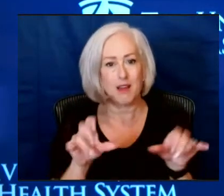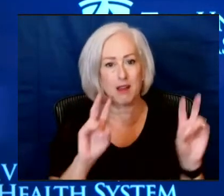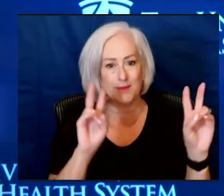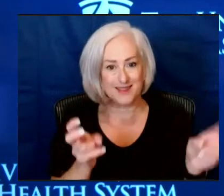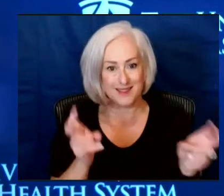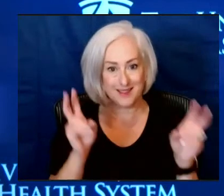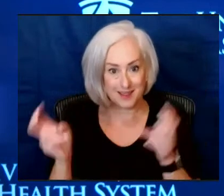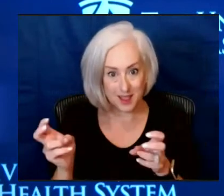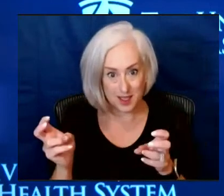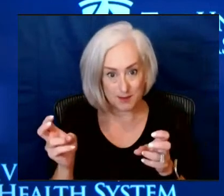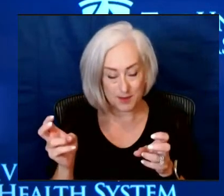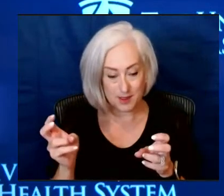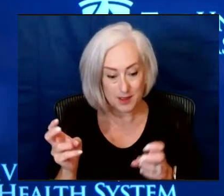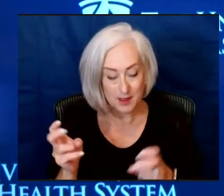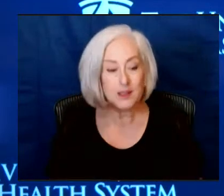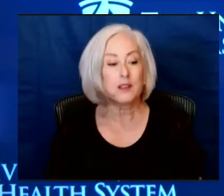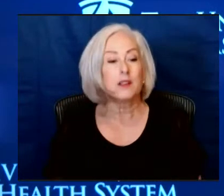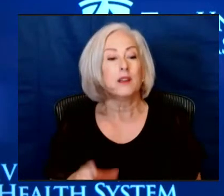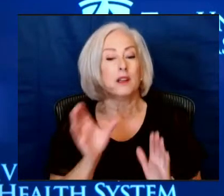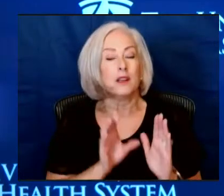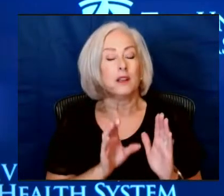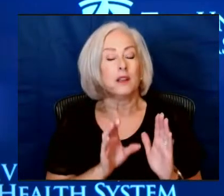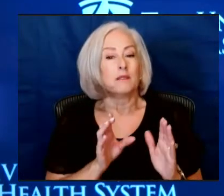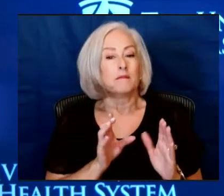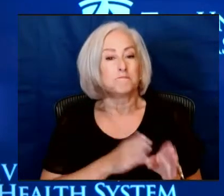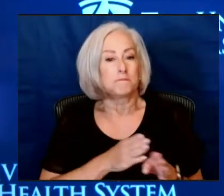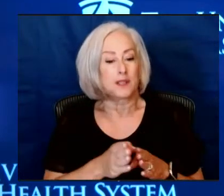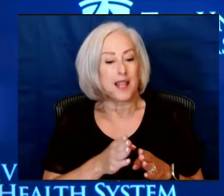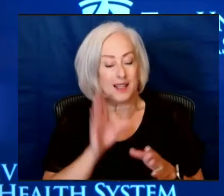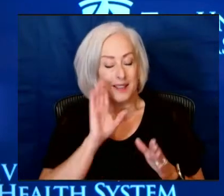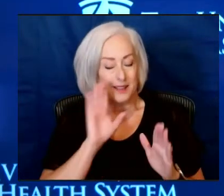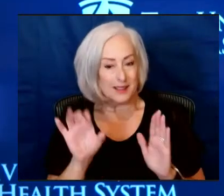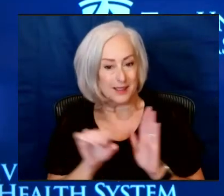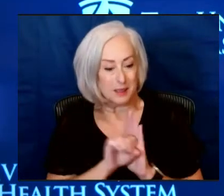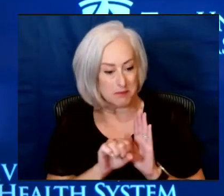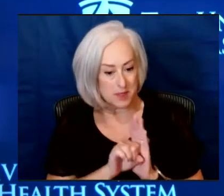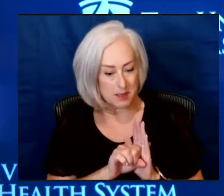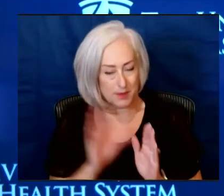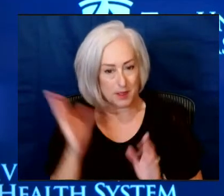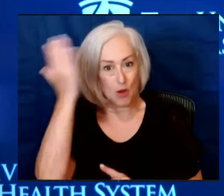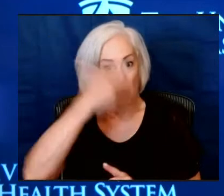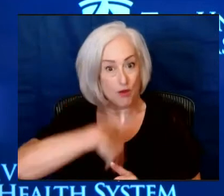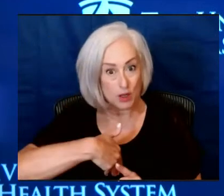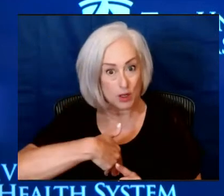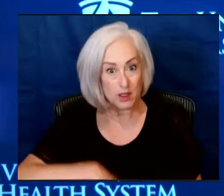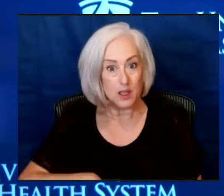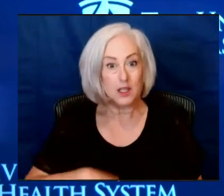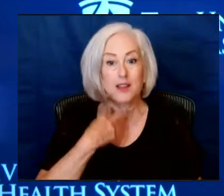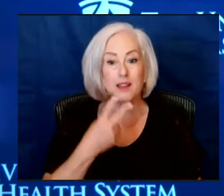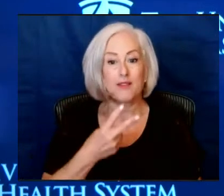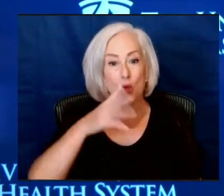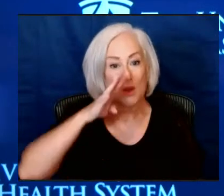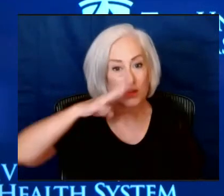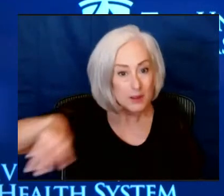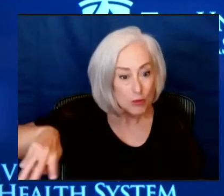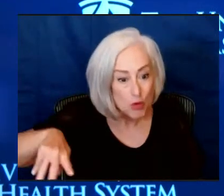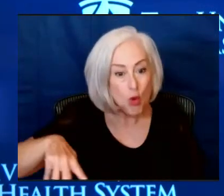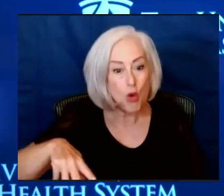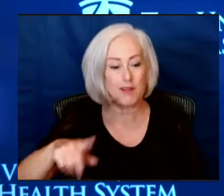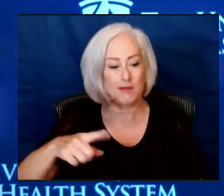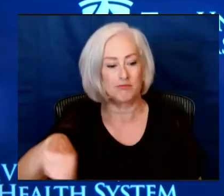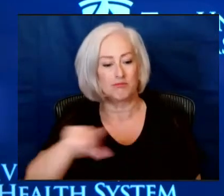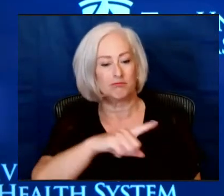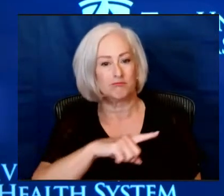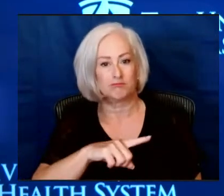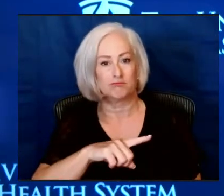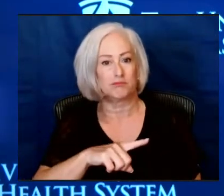classic symptoms overlooked, stigmas assigned, and the voices of these patients ignored or almost made